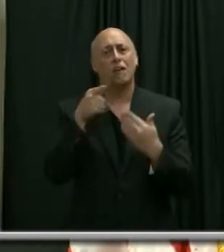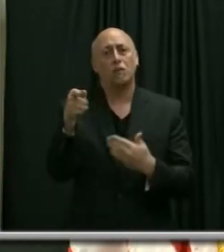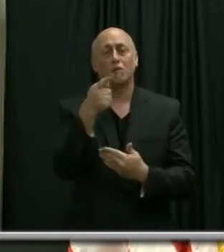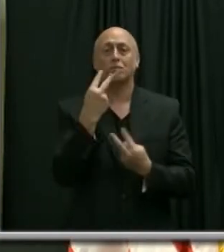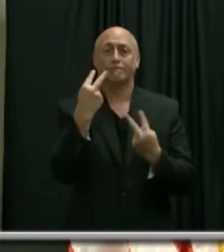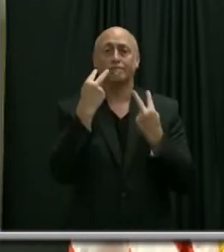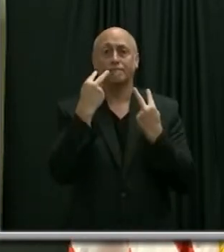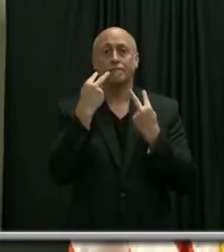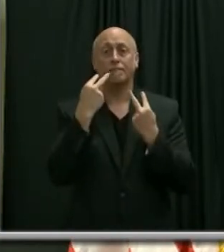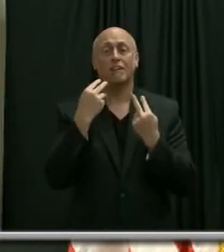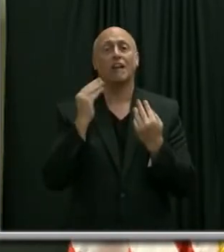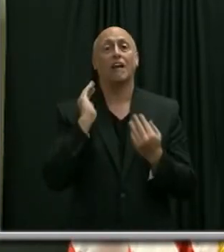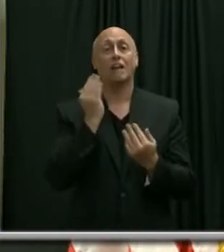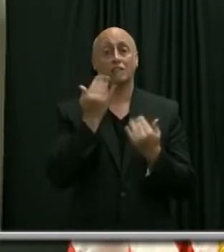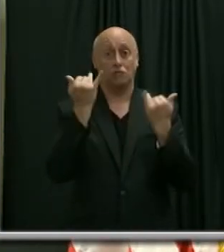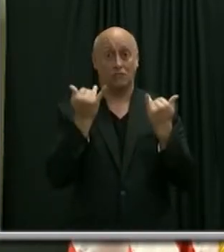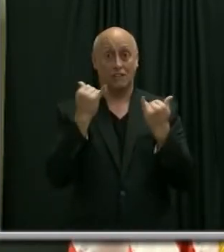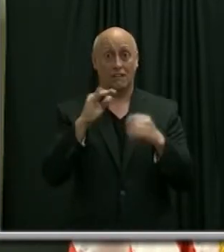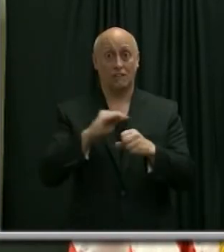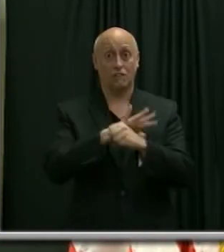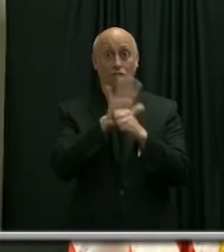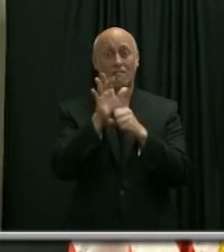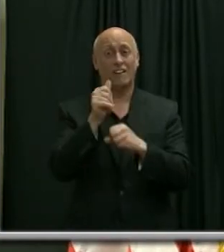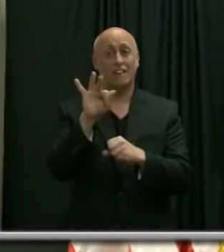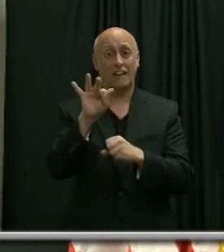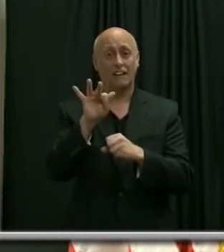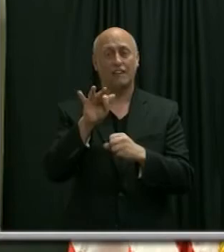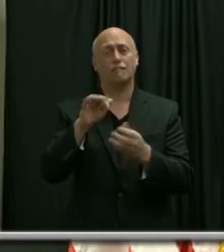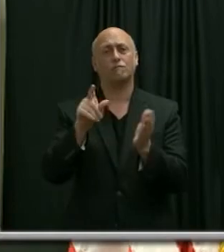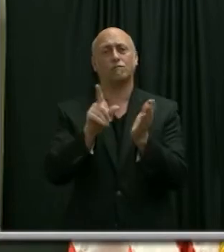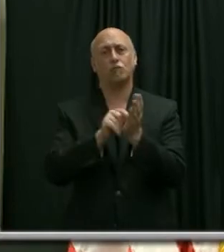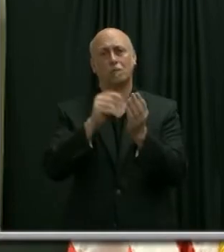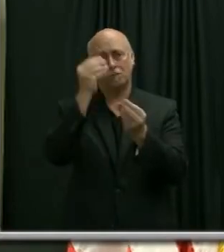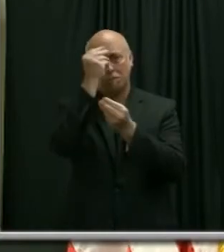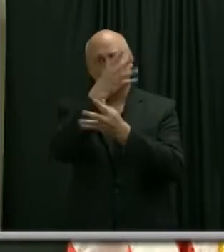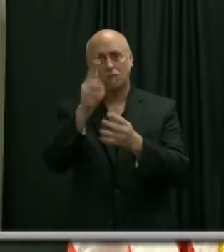joining us, and this concludes today's COVID-19 press briefing.